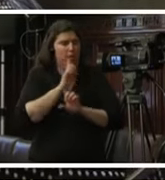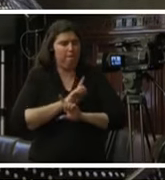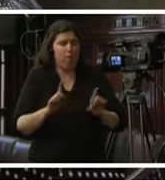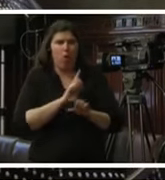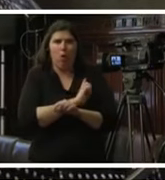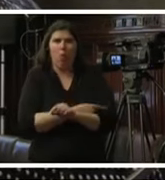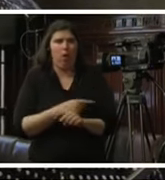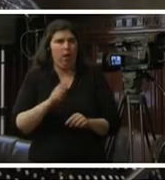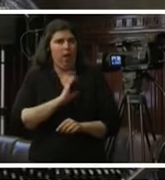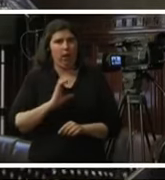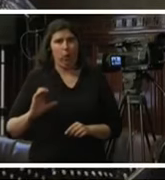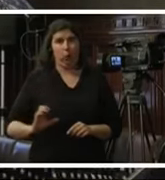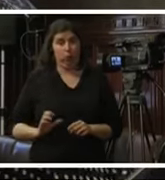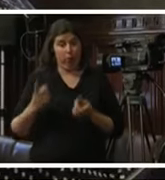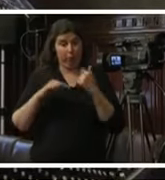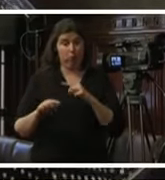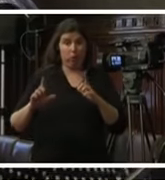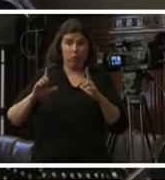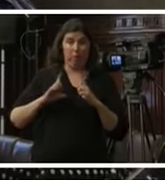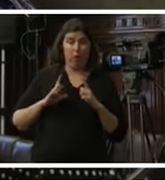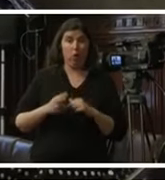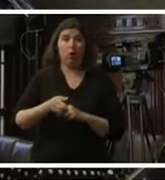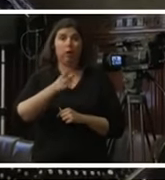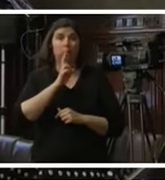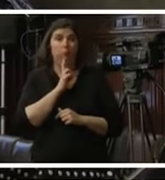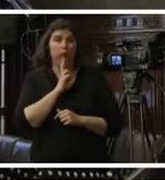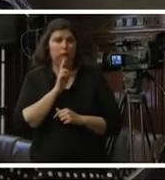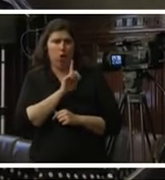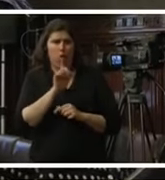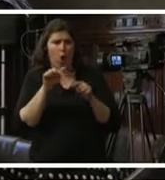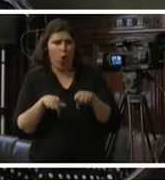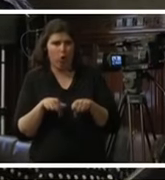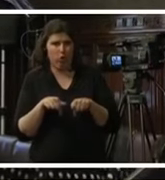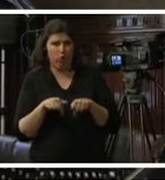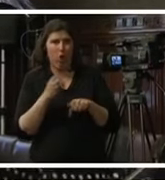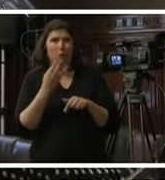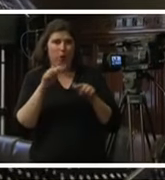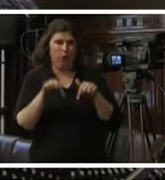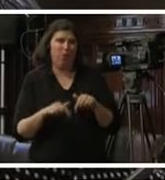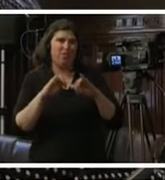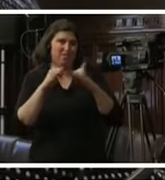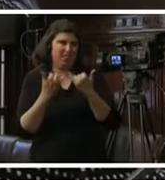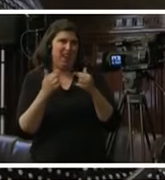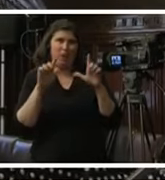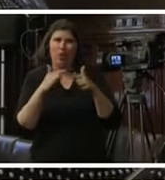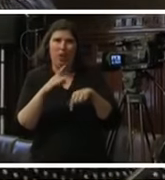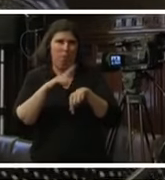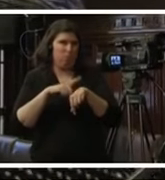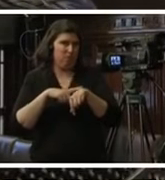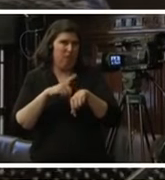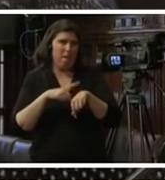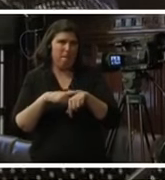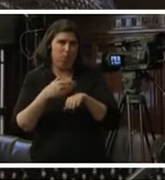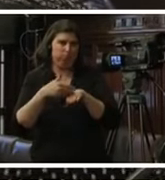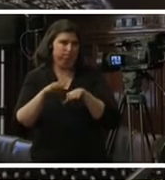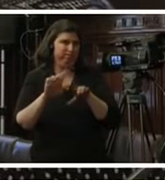forward to answers not today because I don't think we have much time for that but I